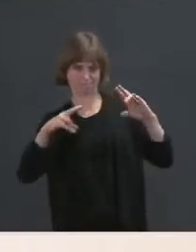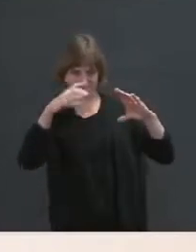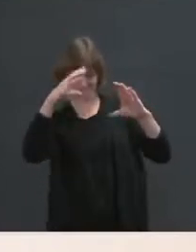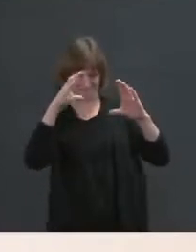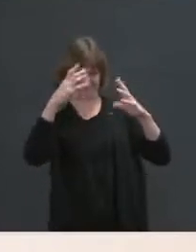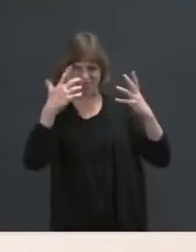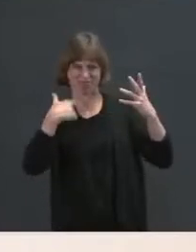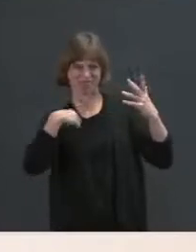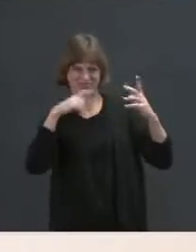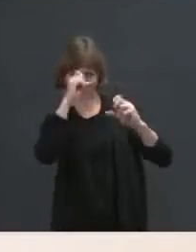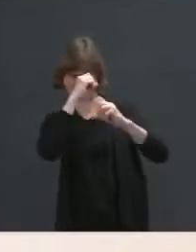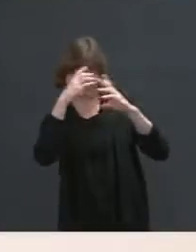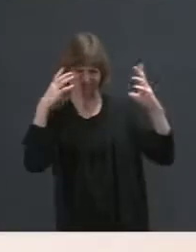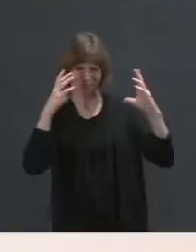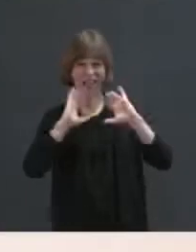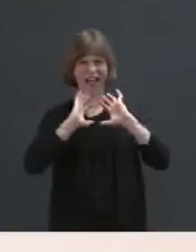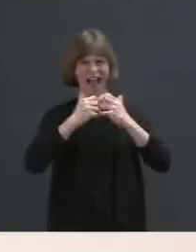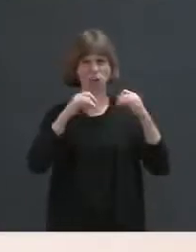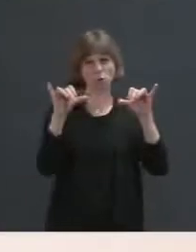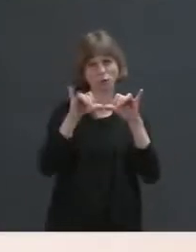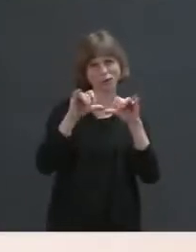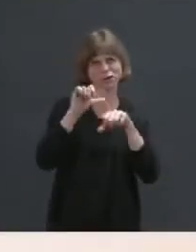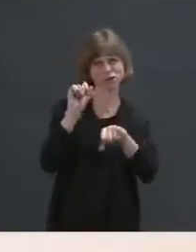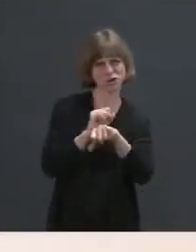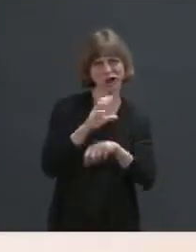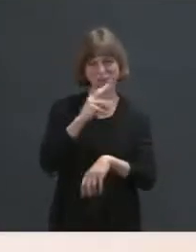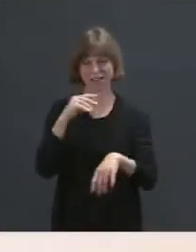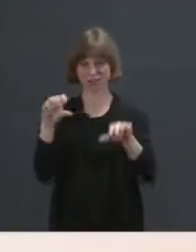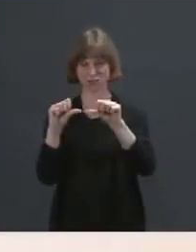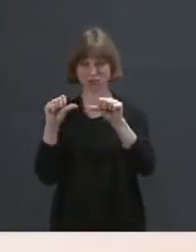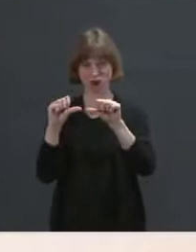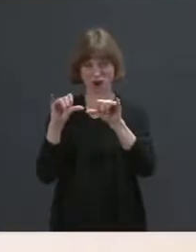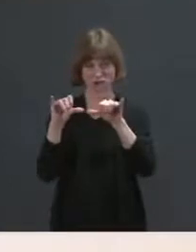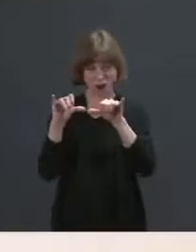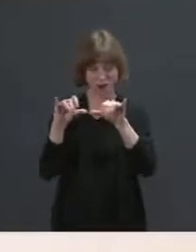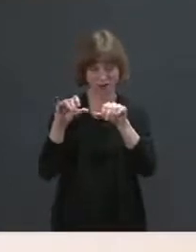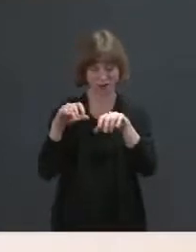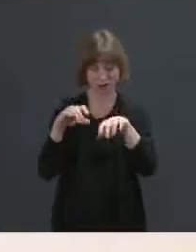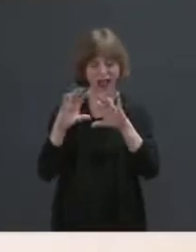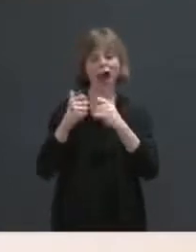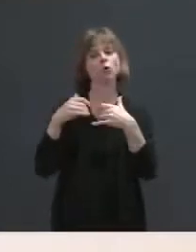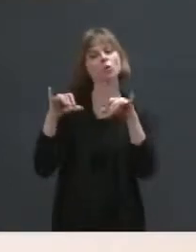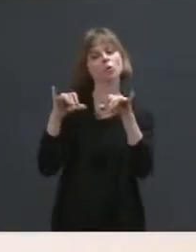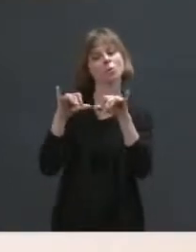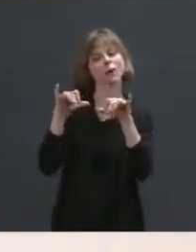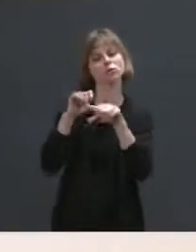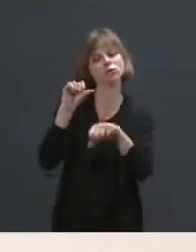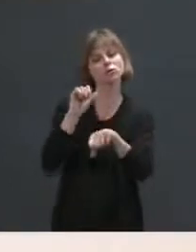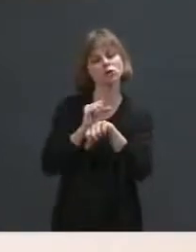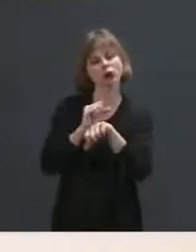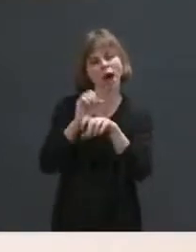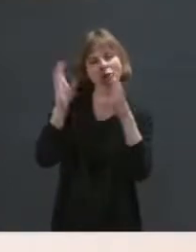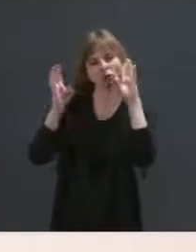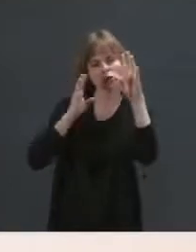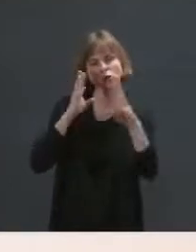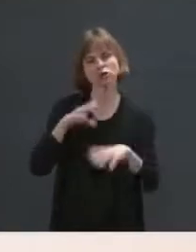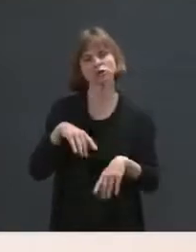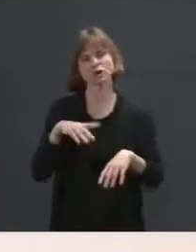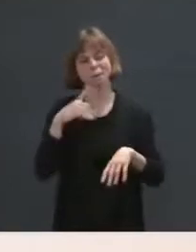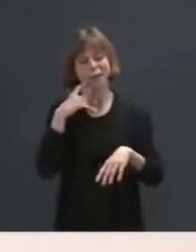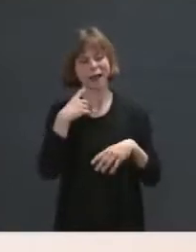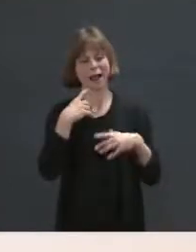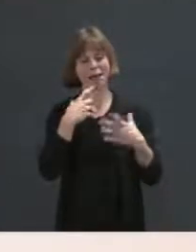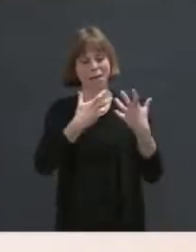job creation in the manufacturing space, because manufacturing is doesn't just support and create jobs in the